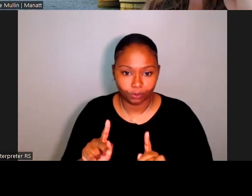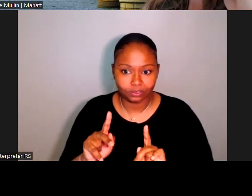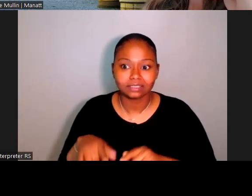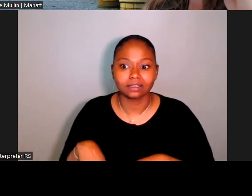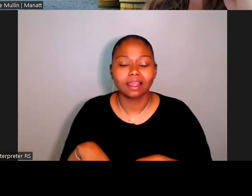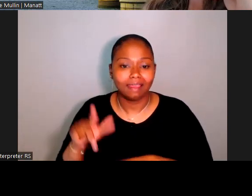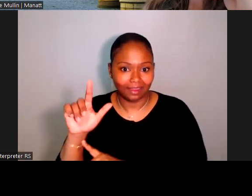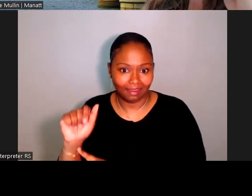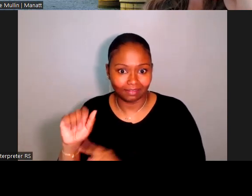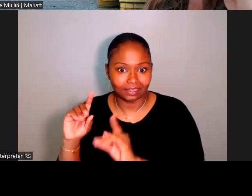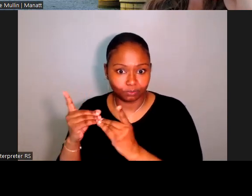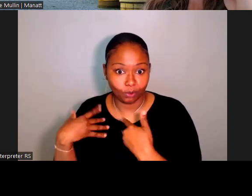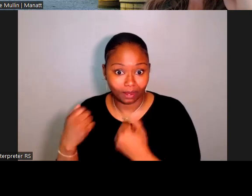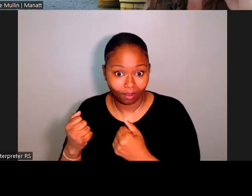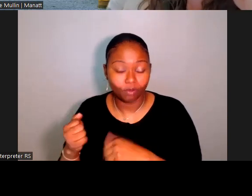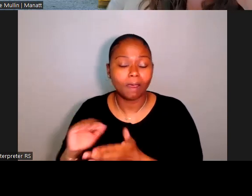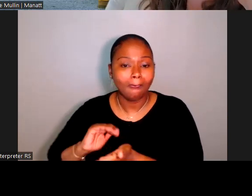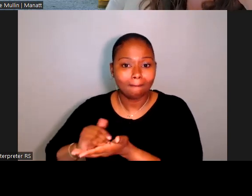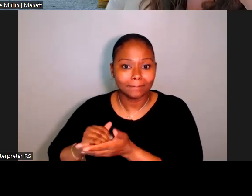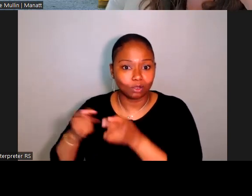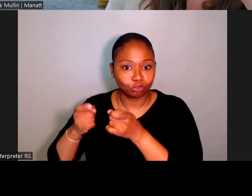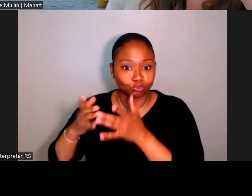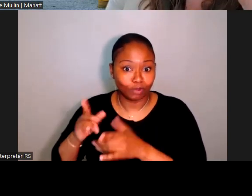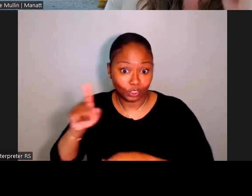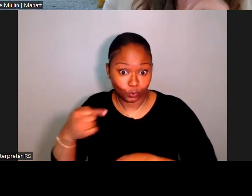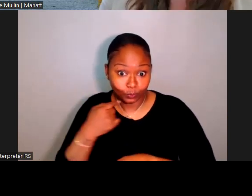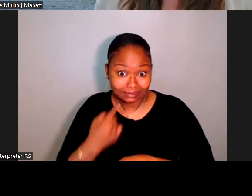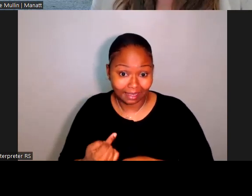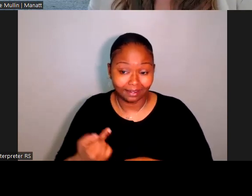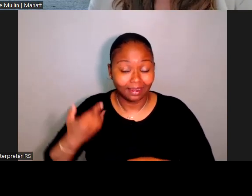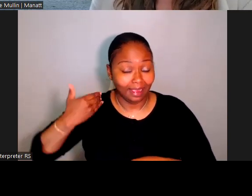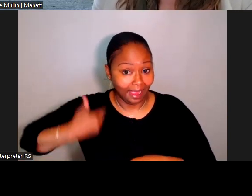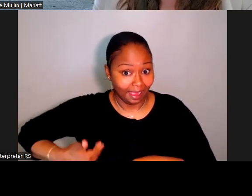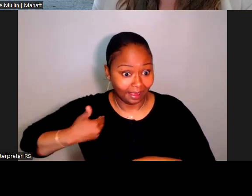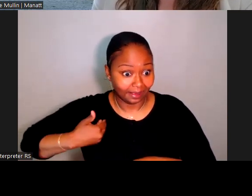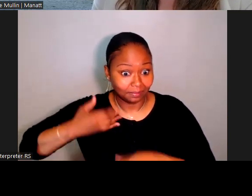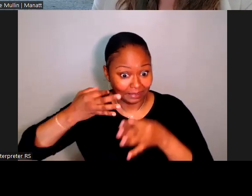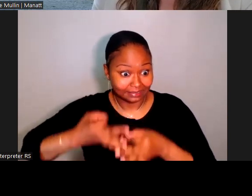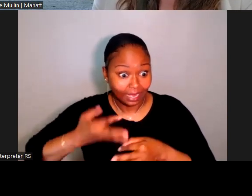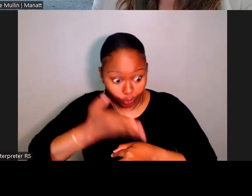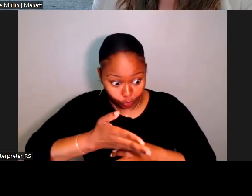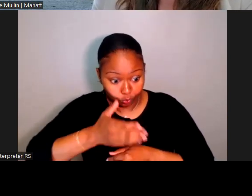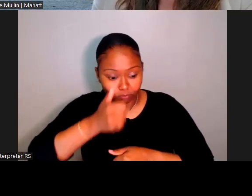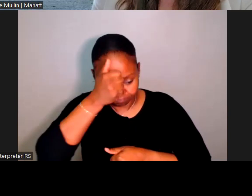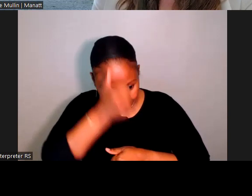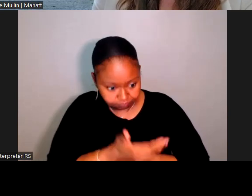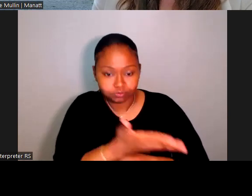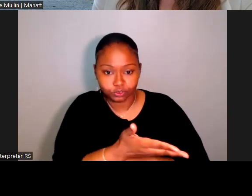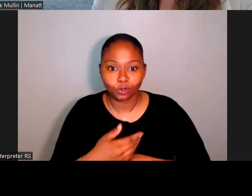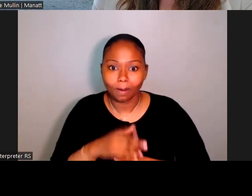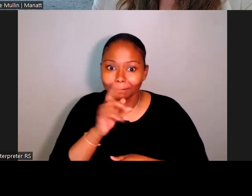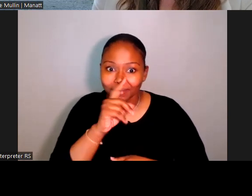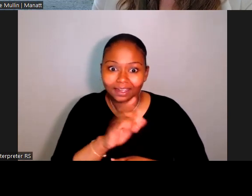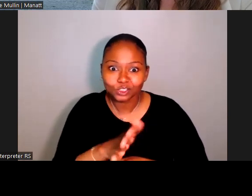Health, a medical director, that said, you know, I'm deciding that you should be one because your mother has a